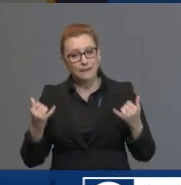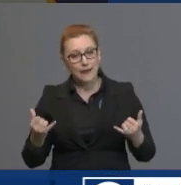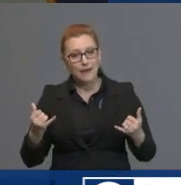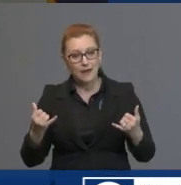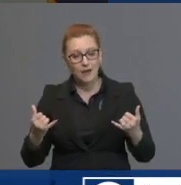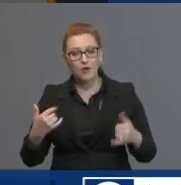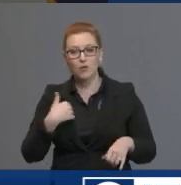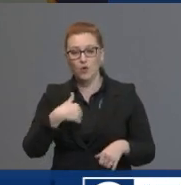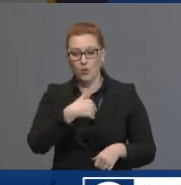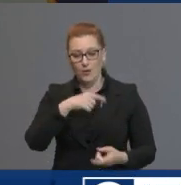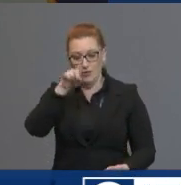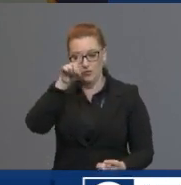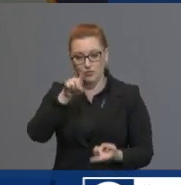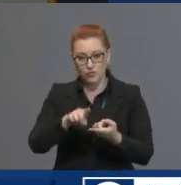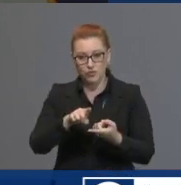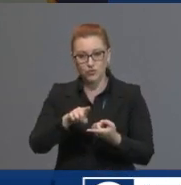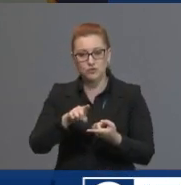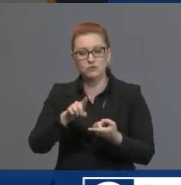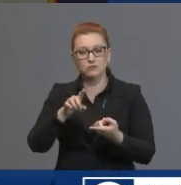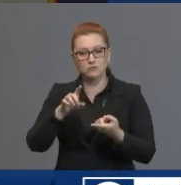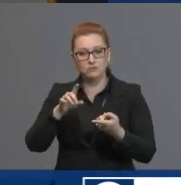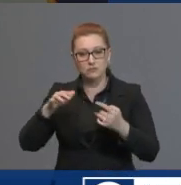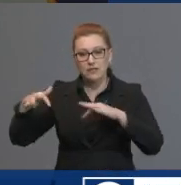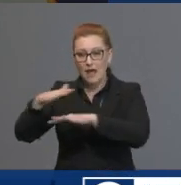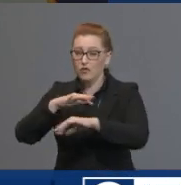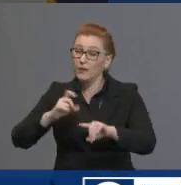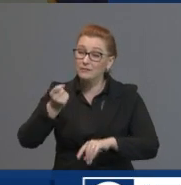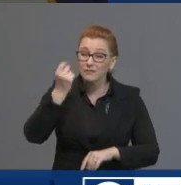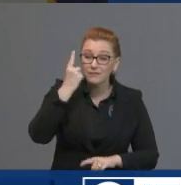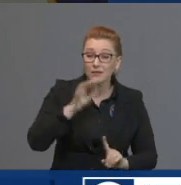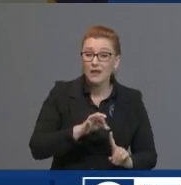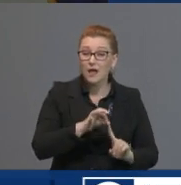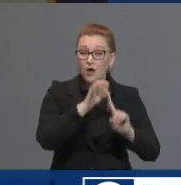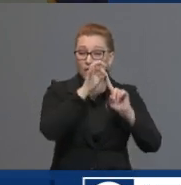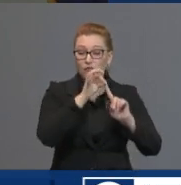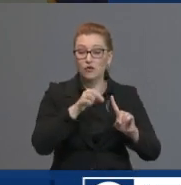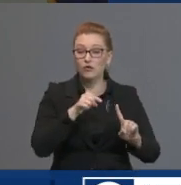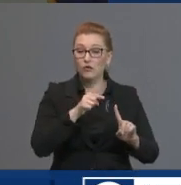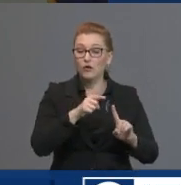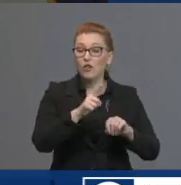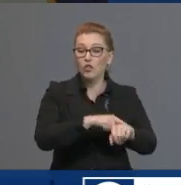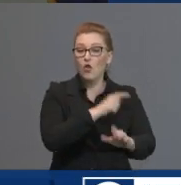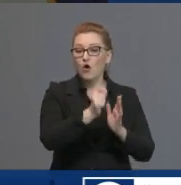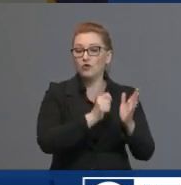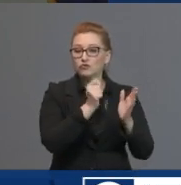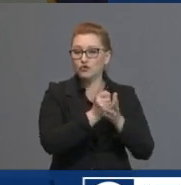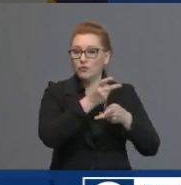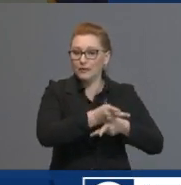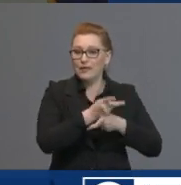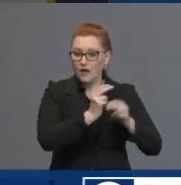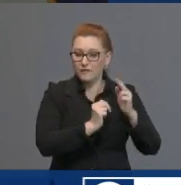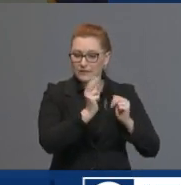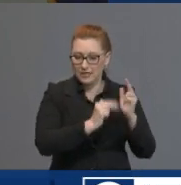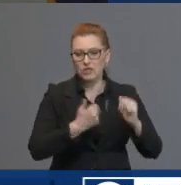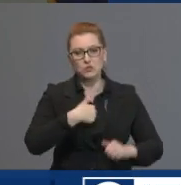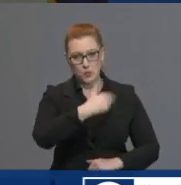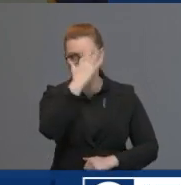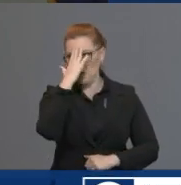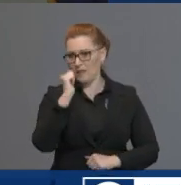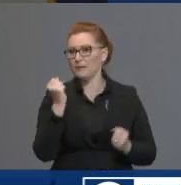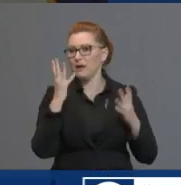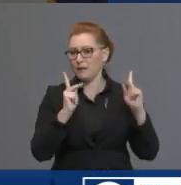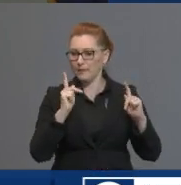called congregate care. Those are the long-term care facilities, and I've spoken about my personal interest for our